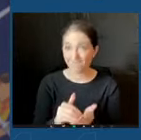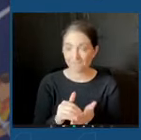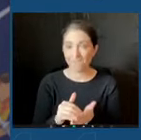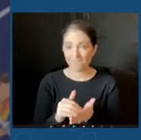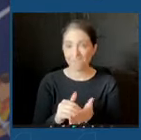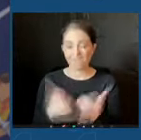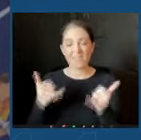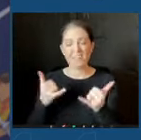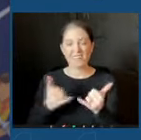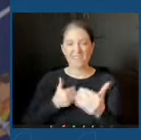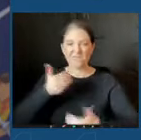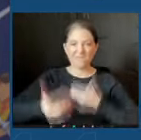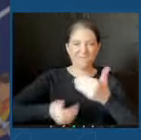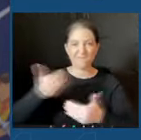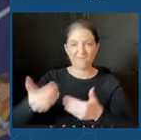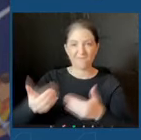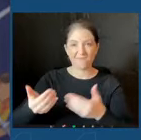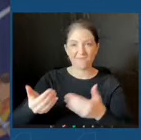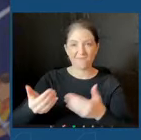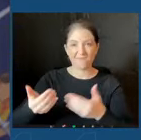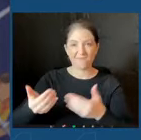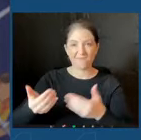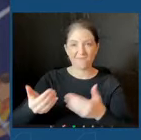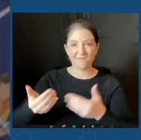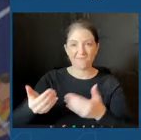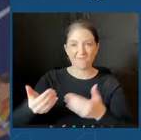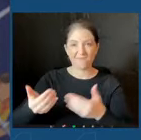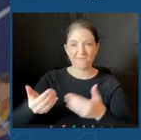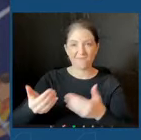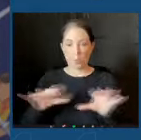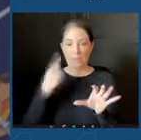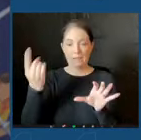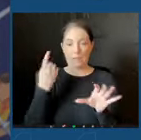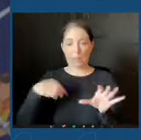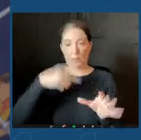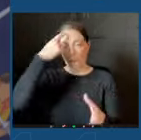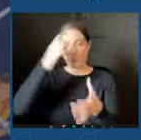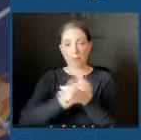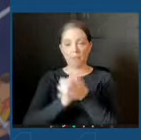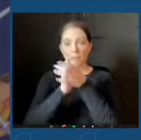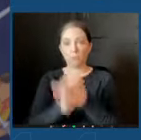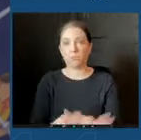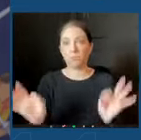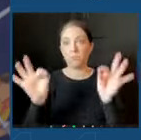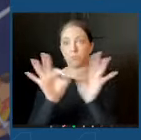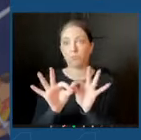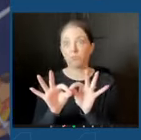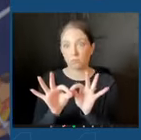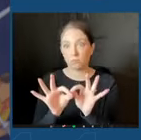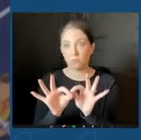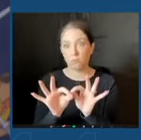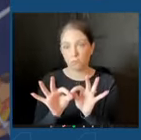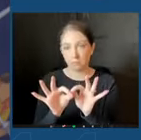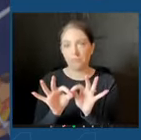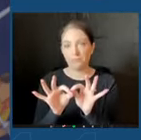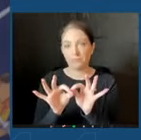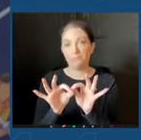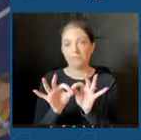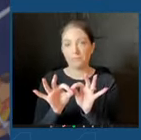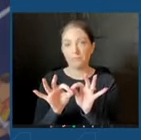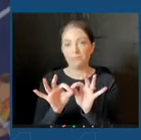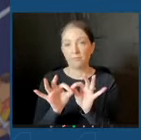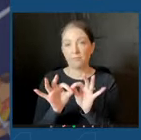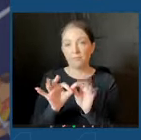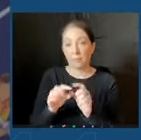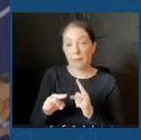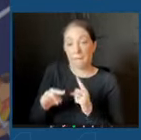some real progress and do something that we believe is critically important. And this is on top of something else we did to